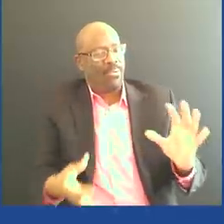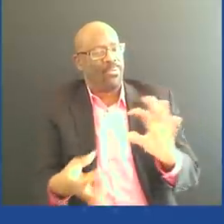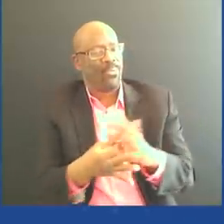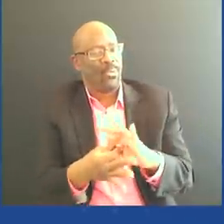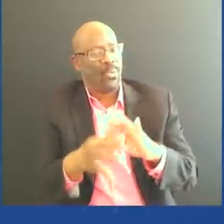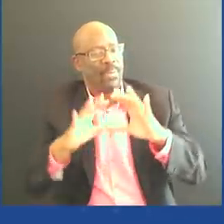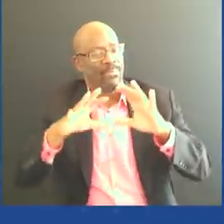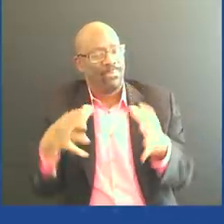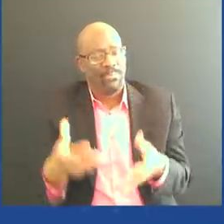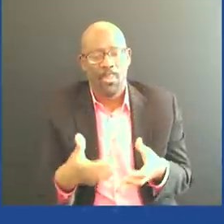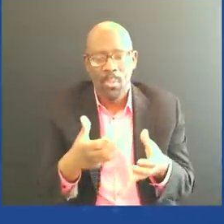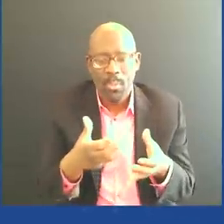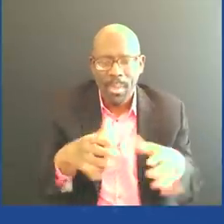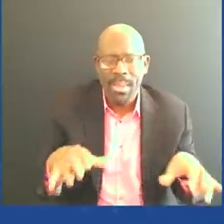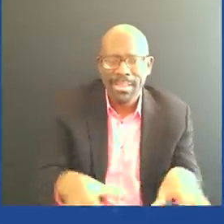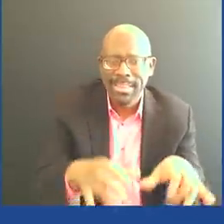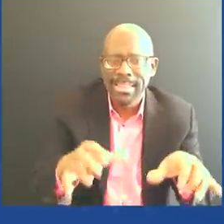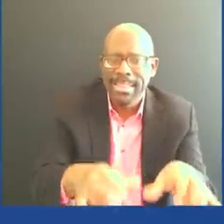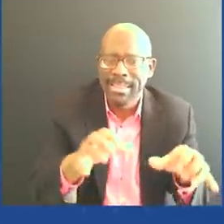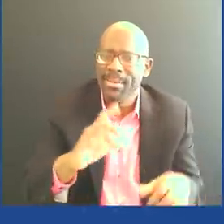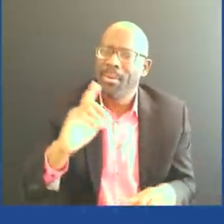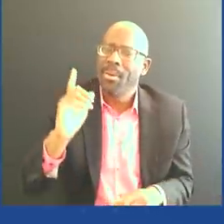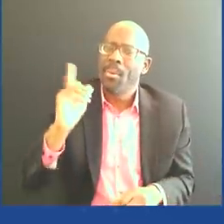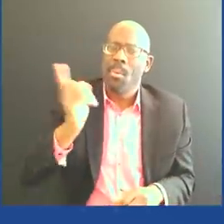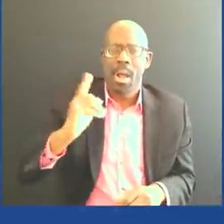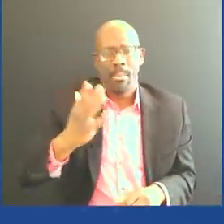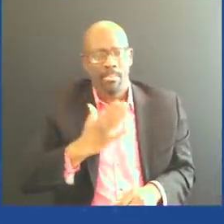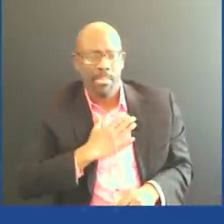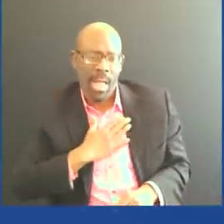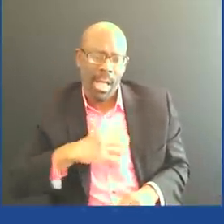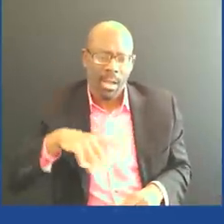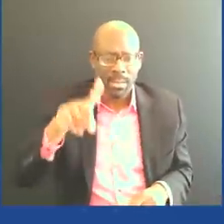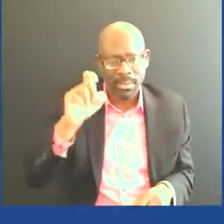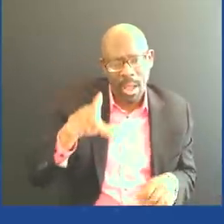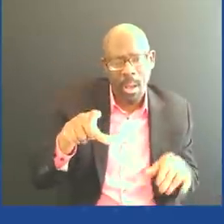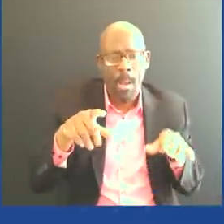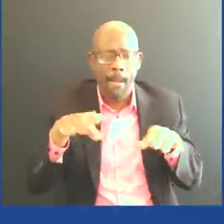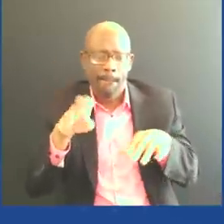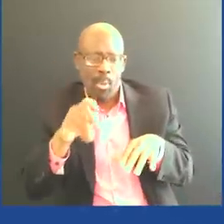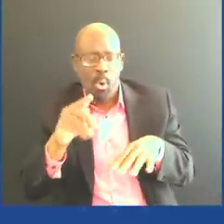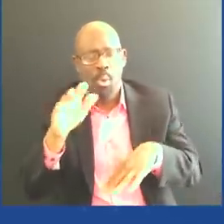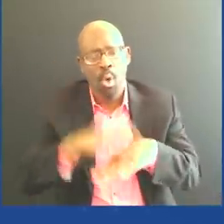are my Delaware Boots on the Ground members today? Where are they sitting?